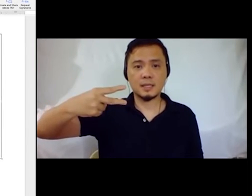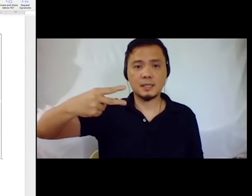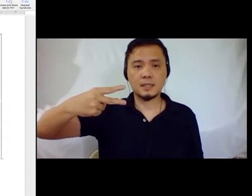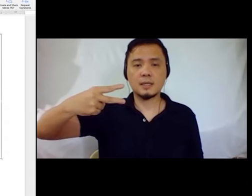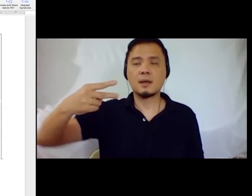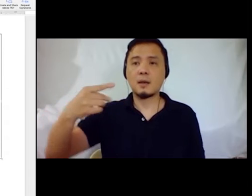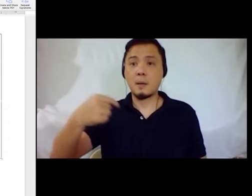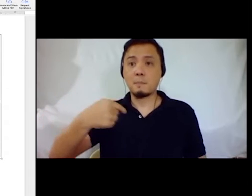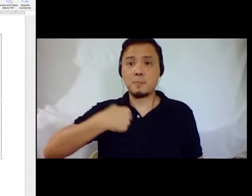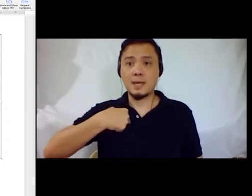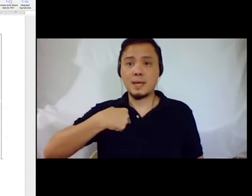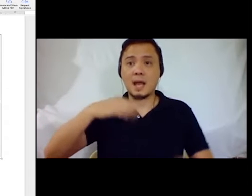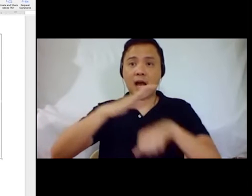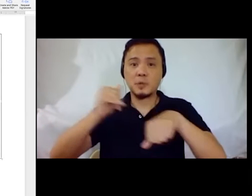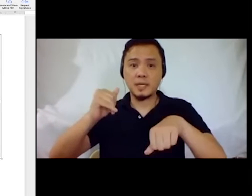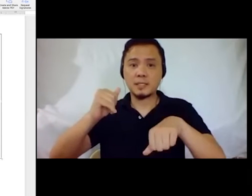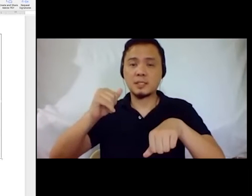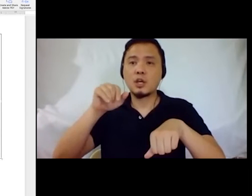reasons.